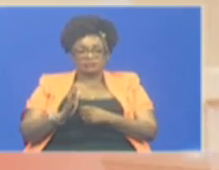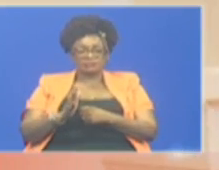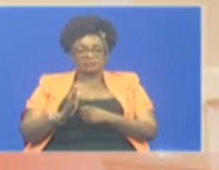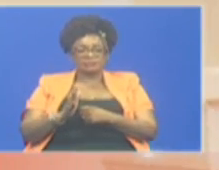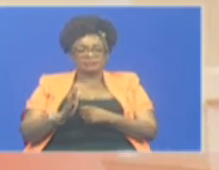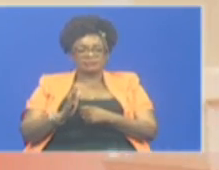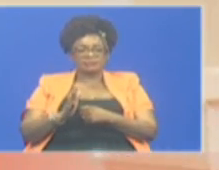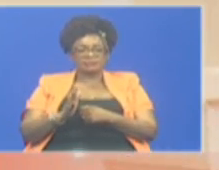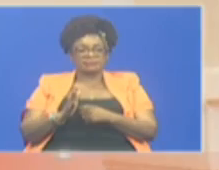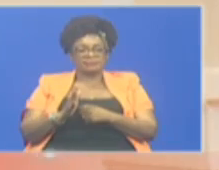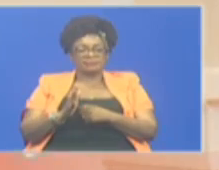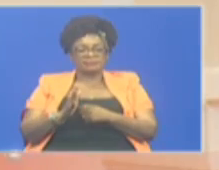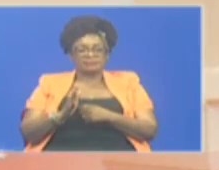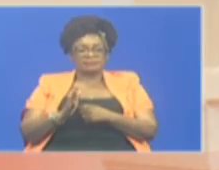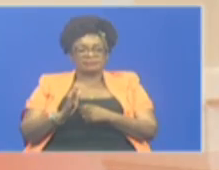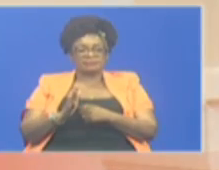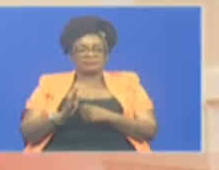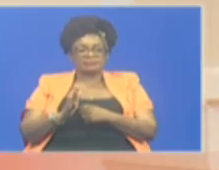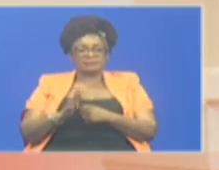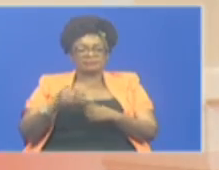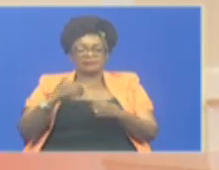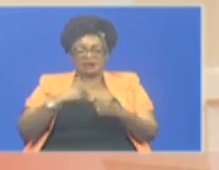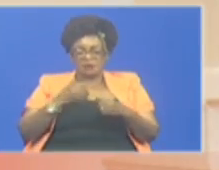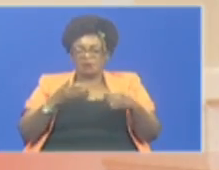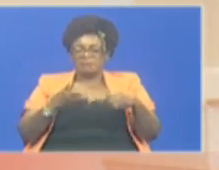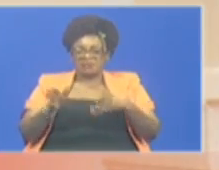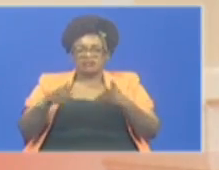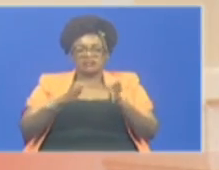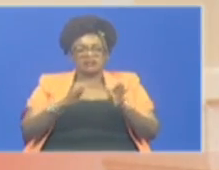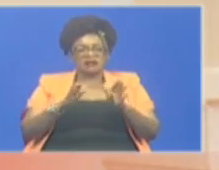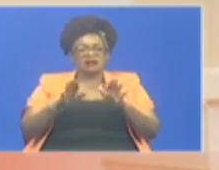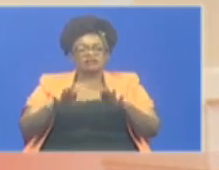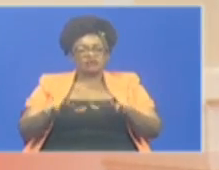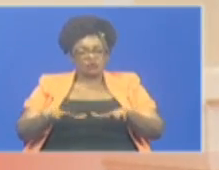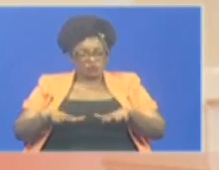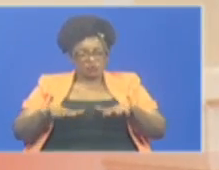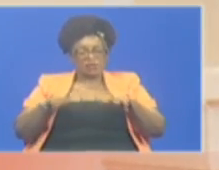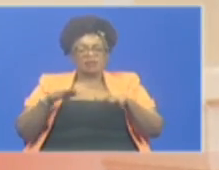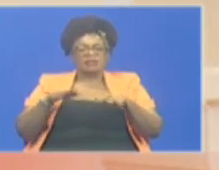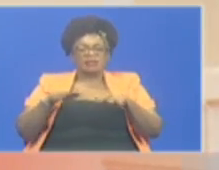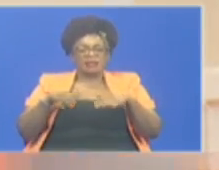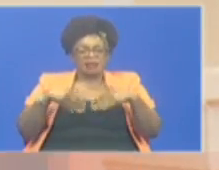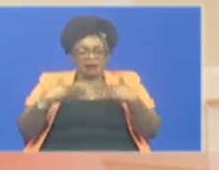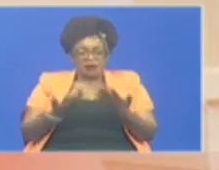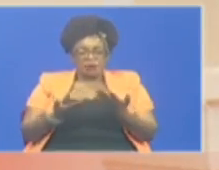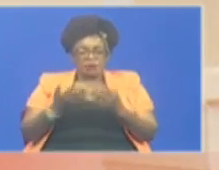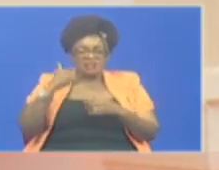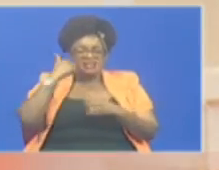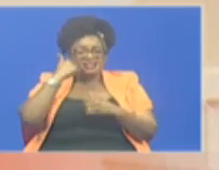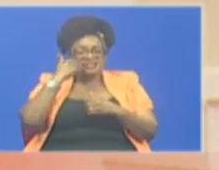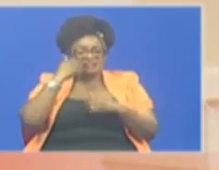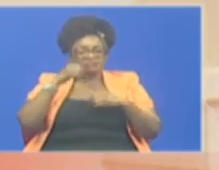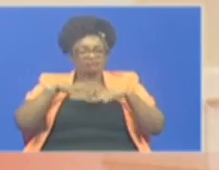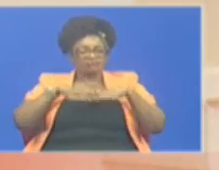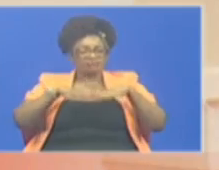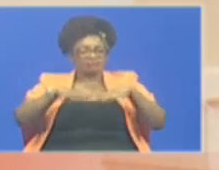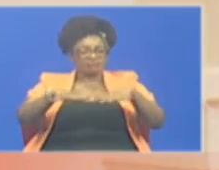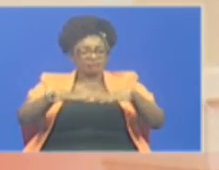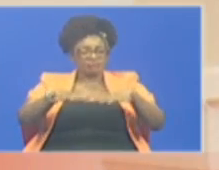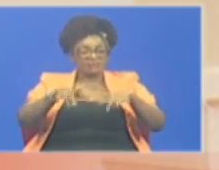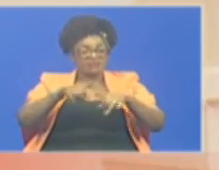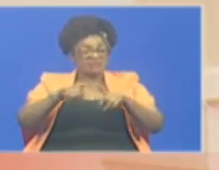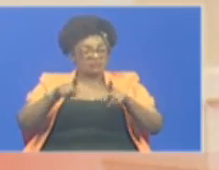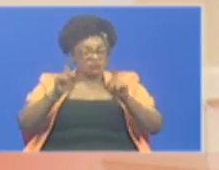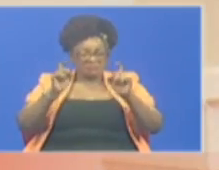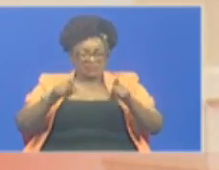our measures are slowing the rate the disease would be spreading, but we must be honest and